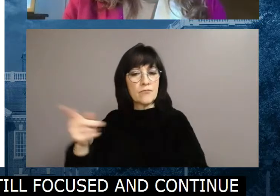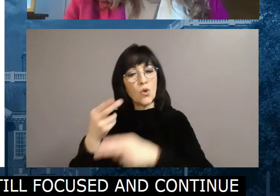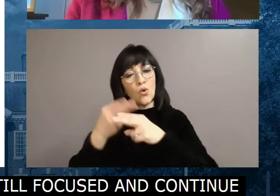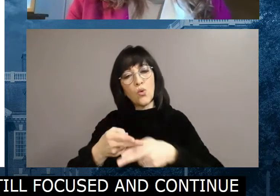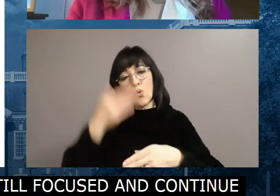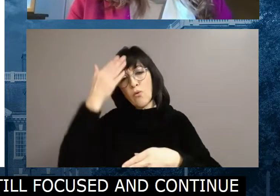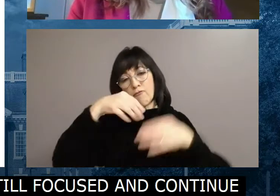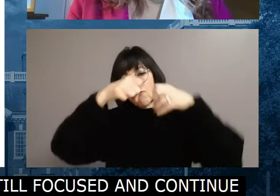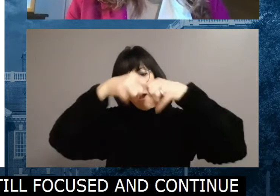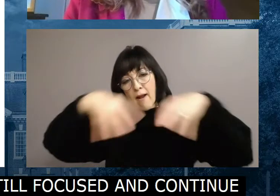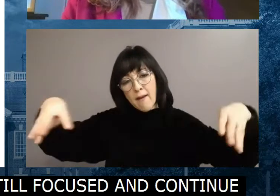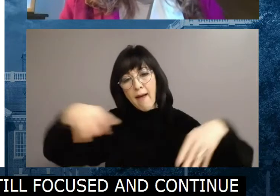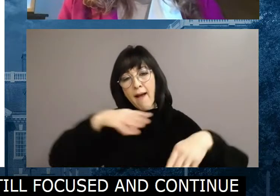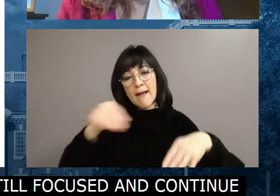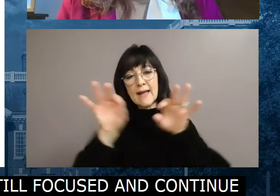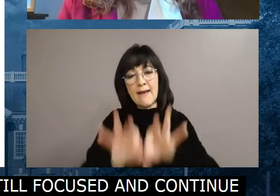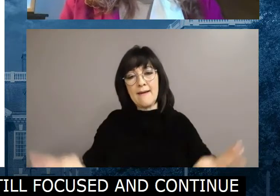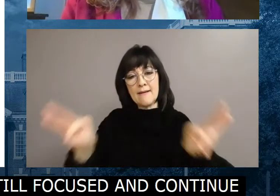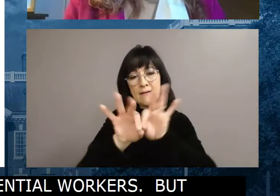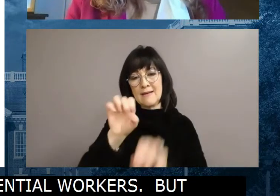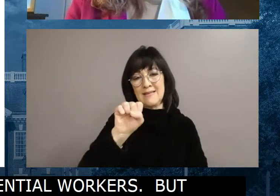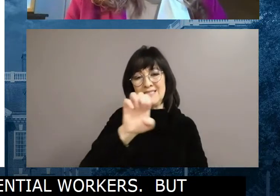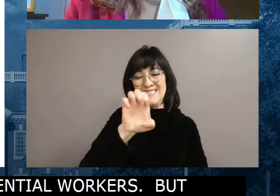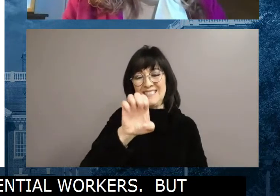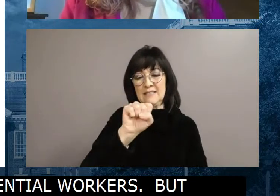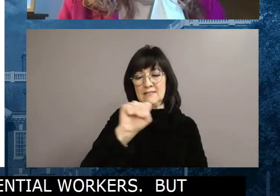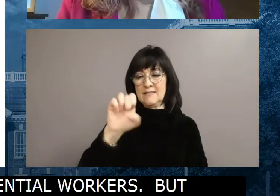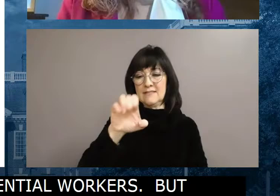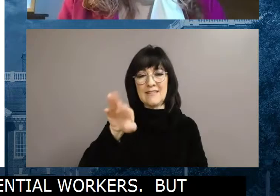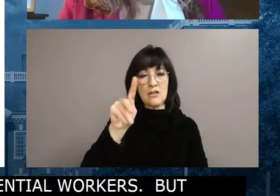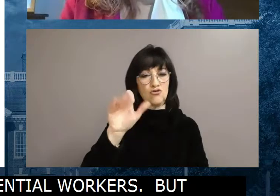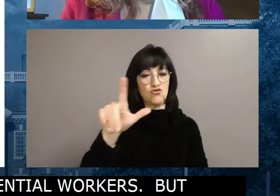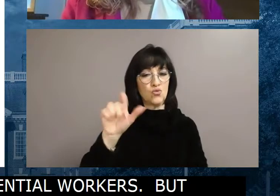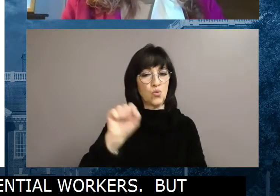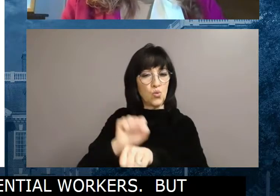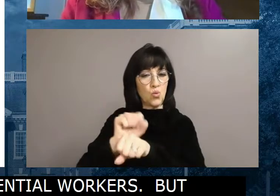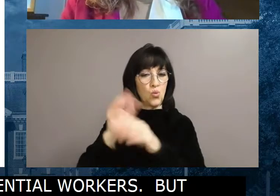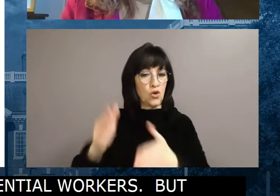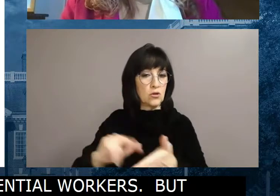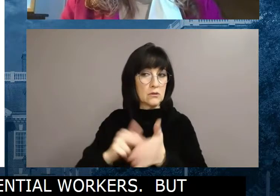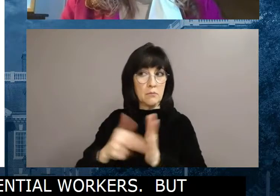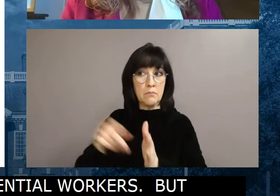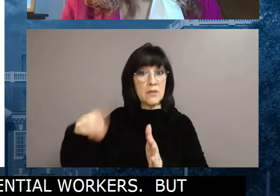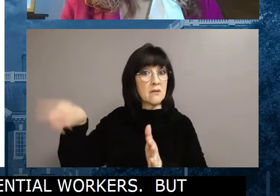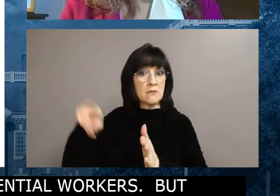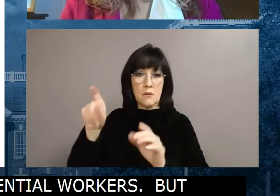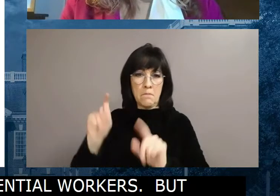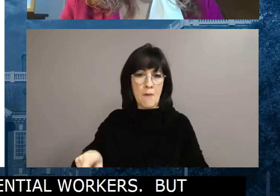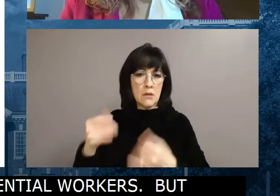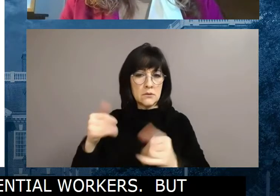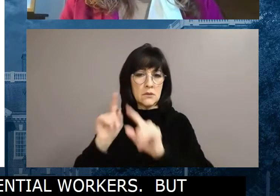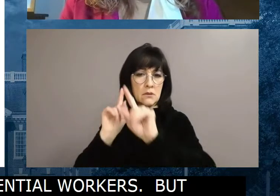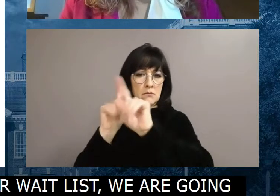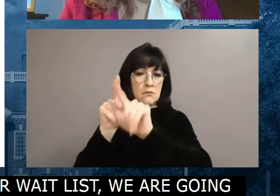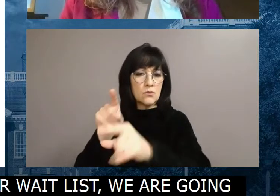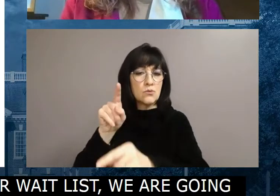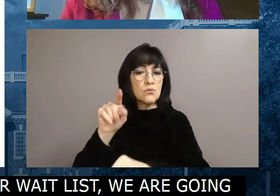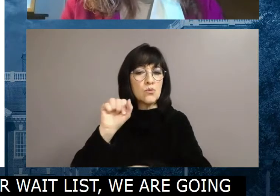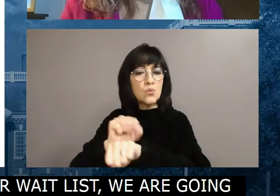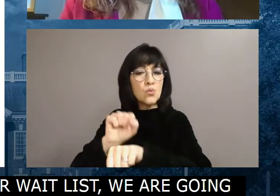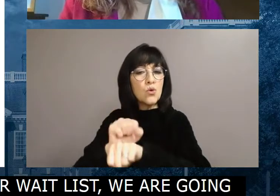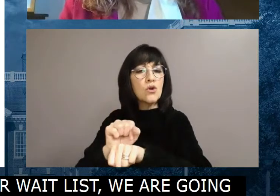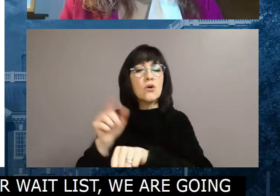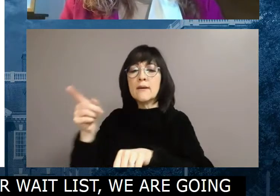But again, as we move forward for our wait list, we're going to start taking names for